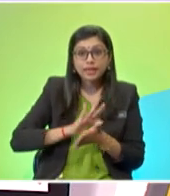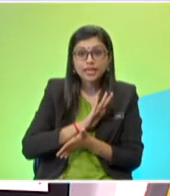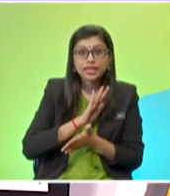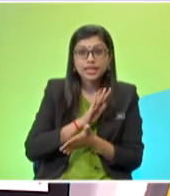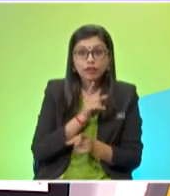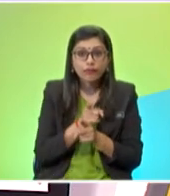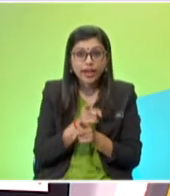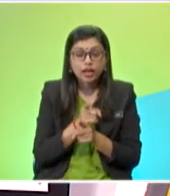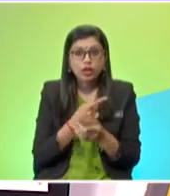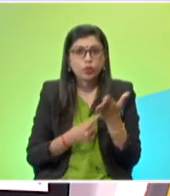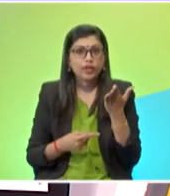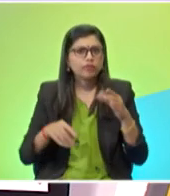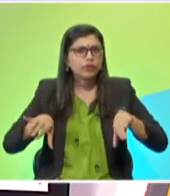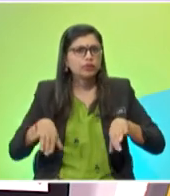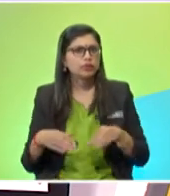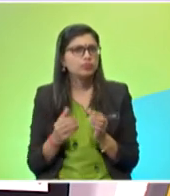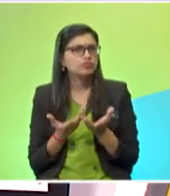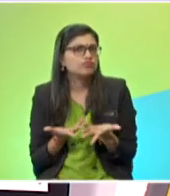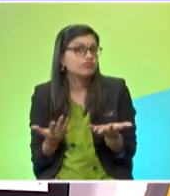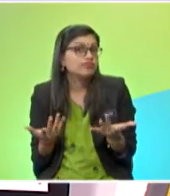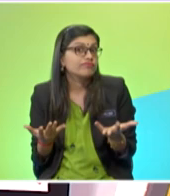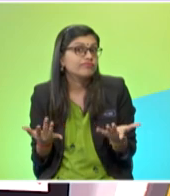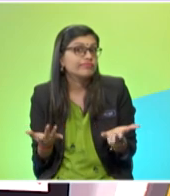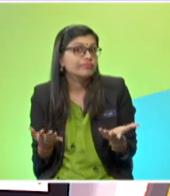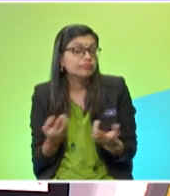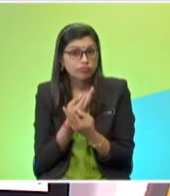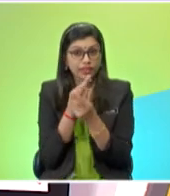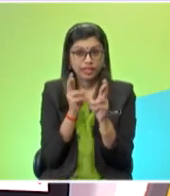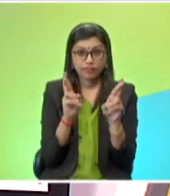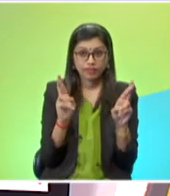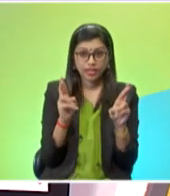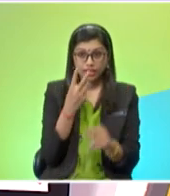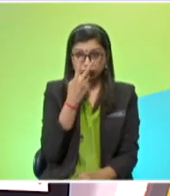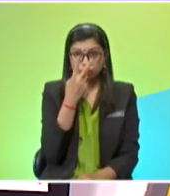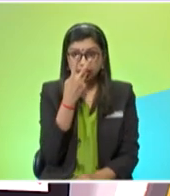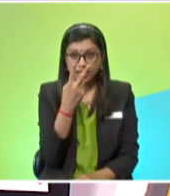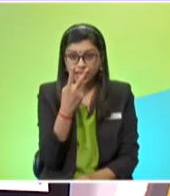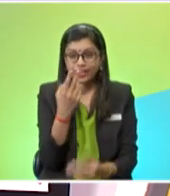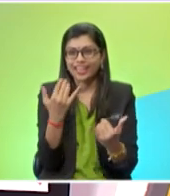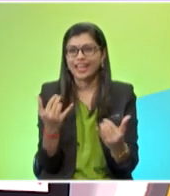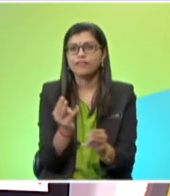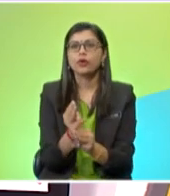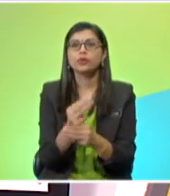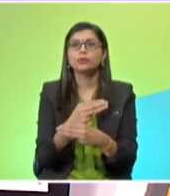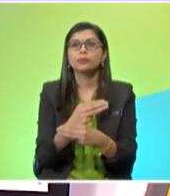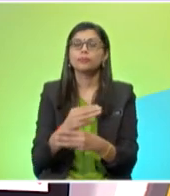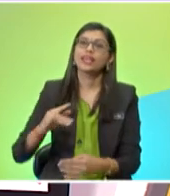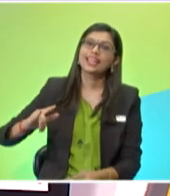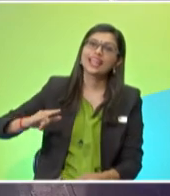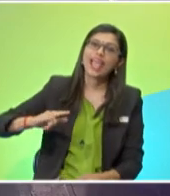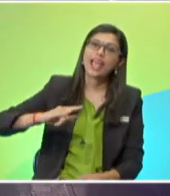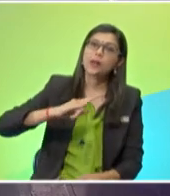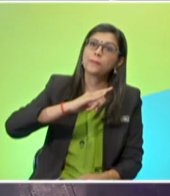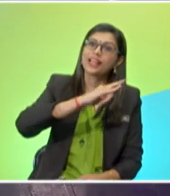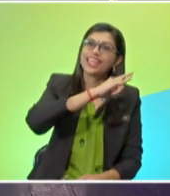some colour paper. So, are you ready, Hanif? Oh, wow. We're going to make an aeroplane craft.